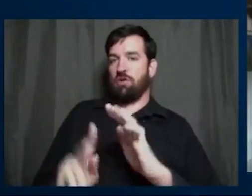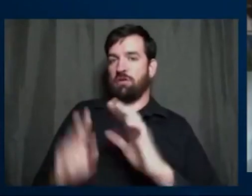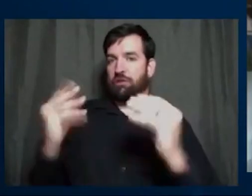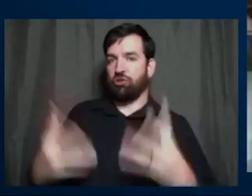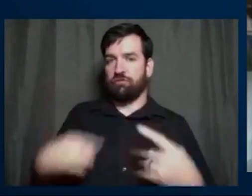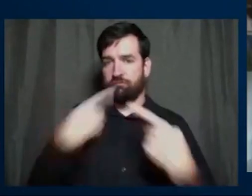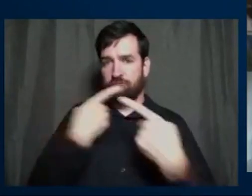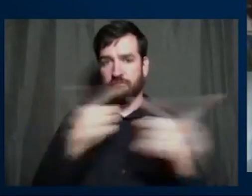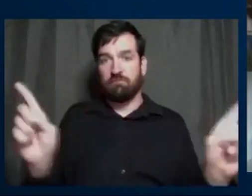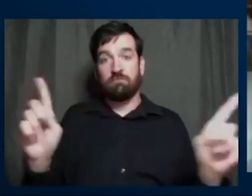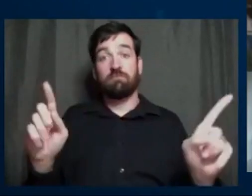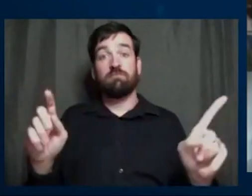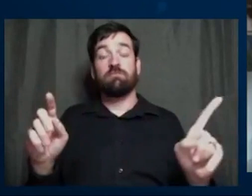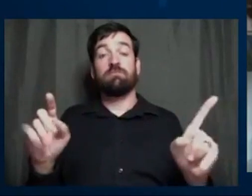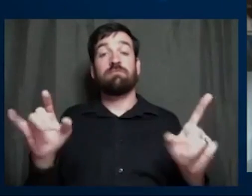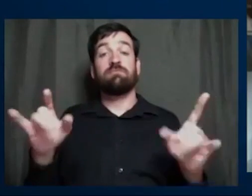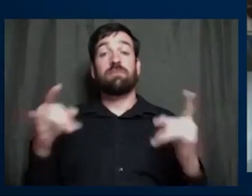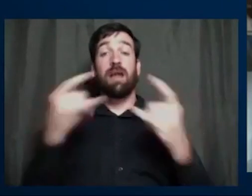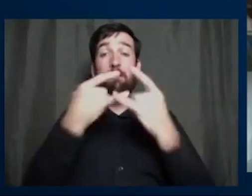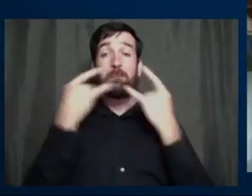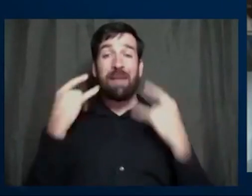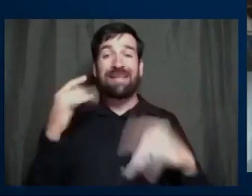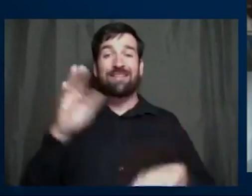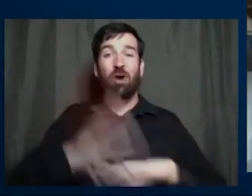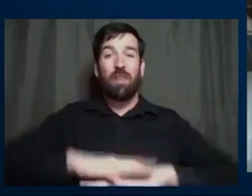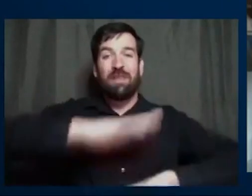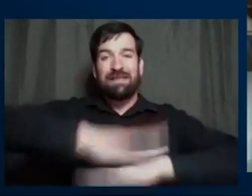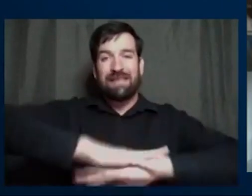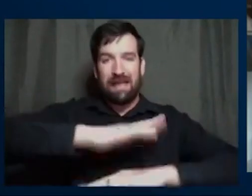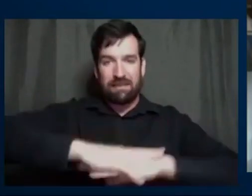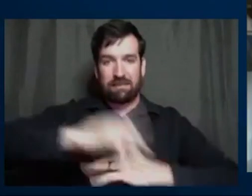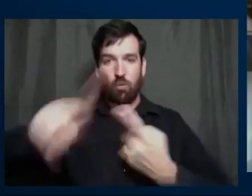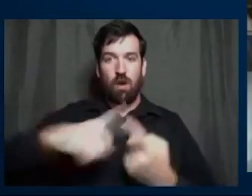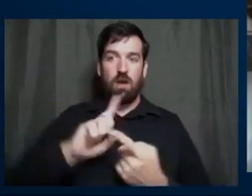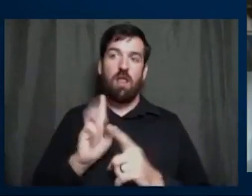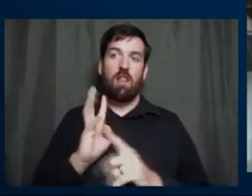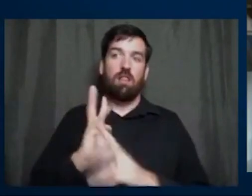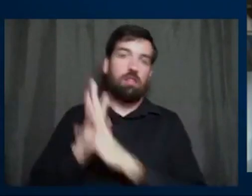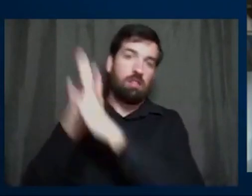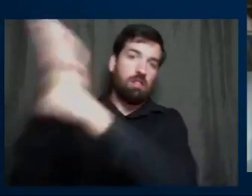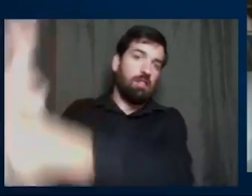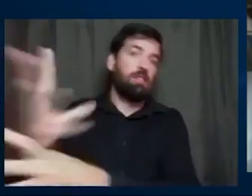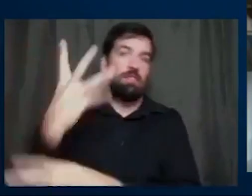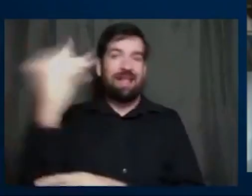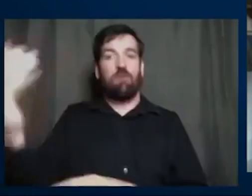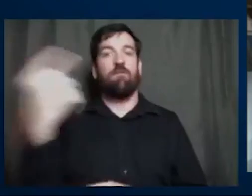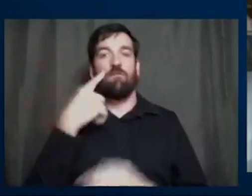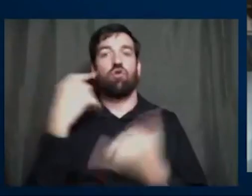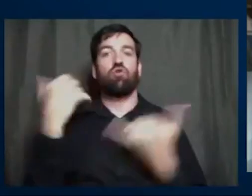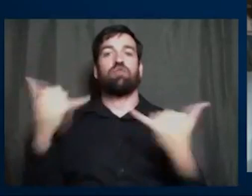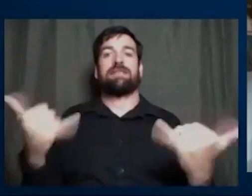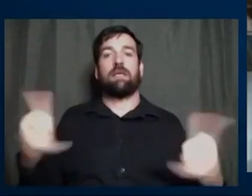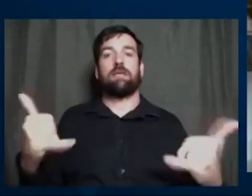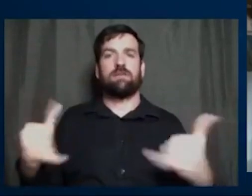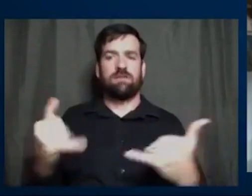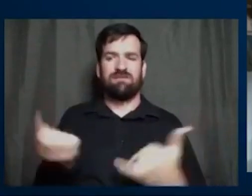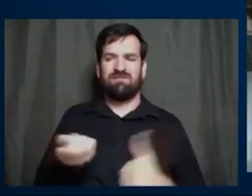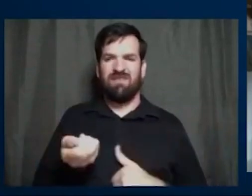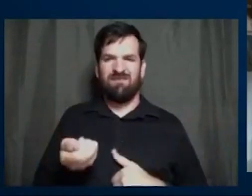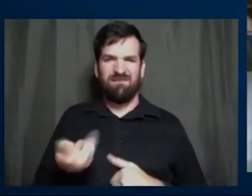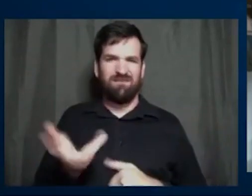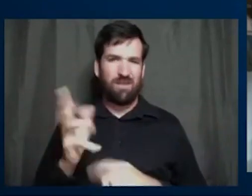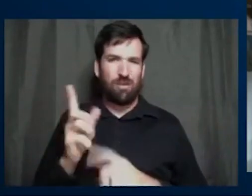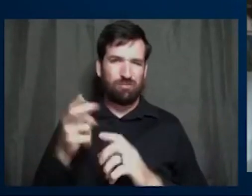their masks on their desk when they head outdoors for recess. It's just a quick walk outside, only past a few classrooms and straight outdoors.